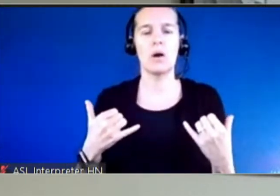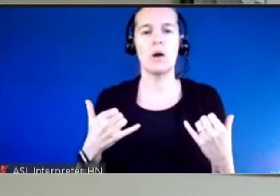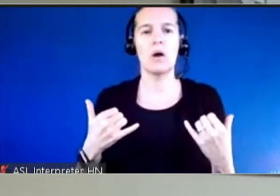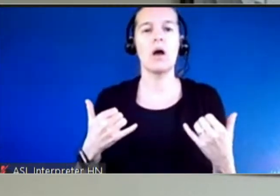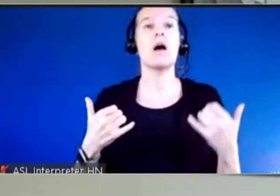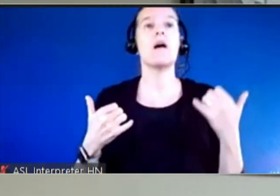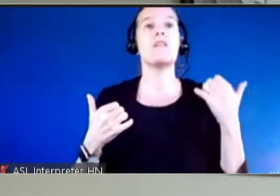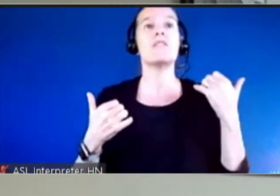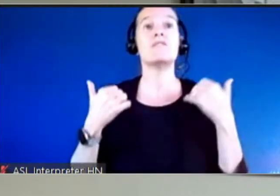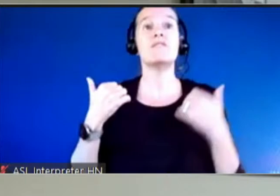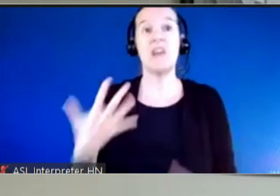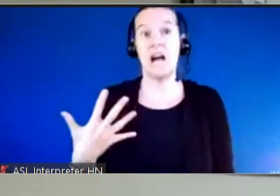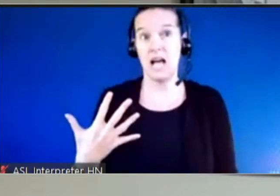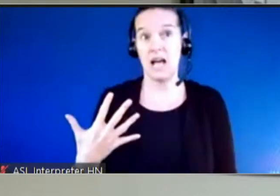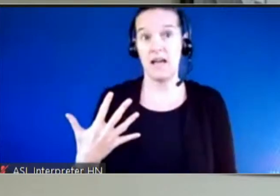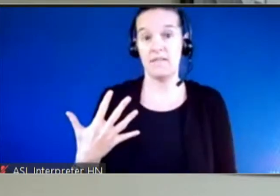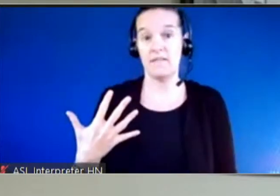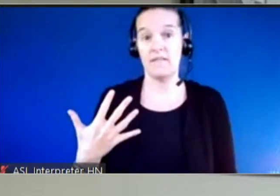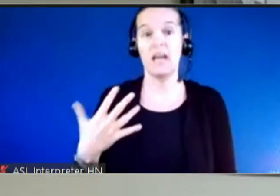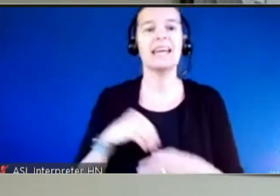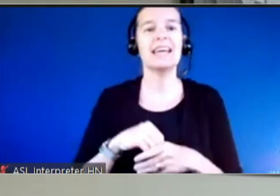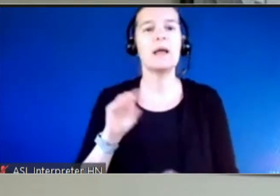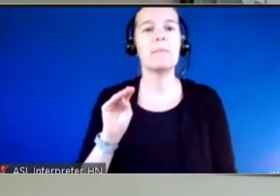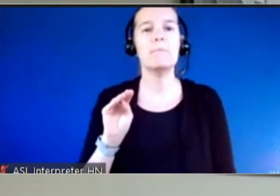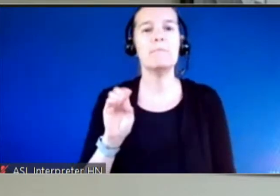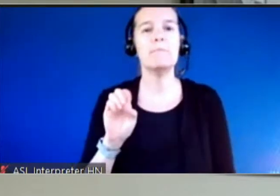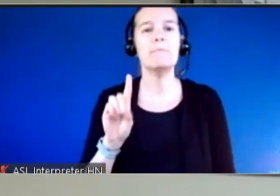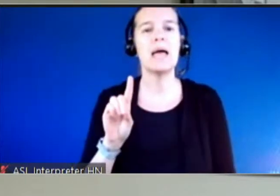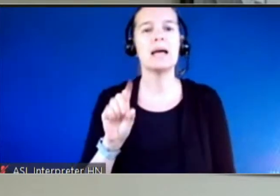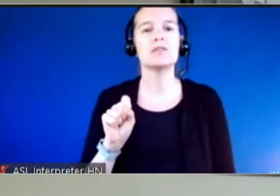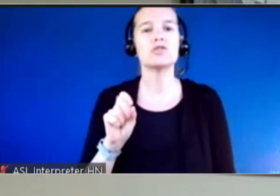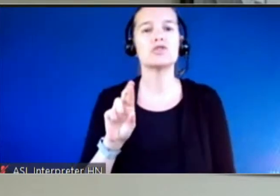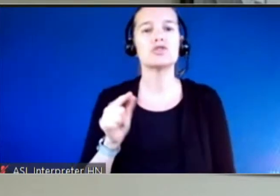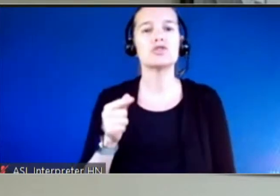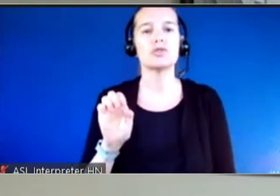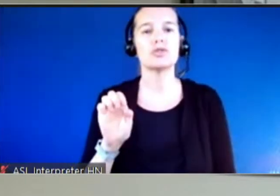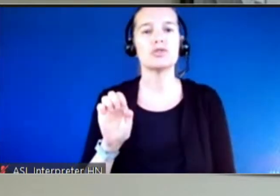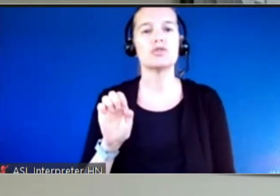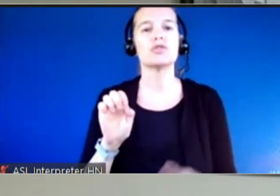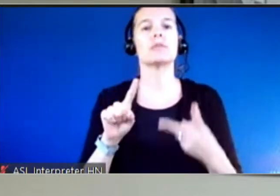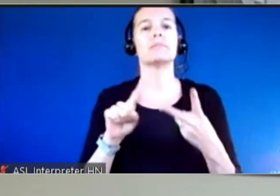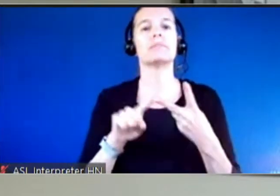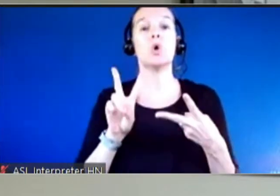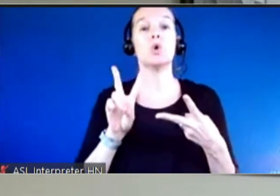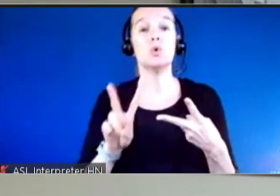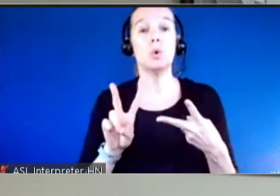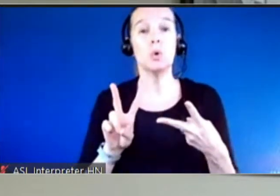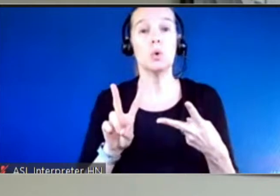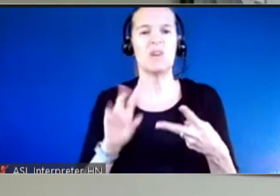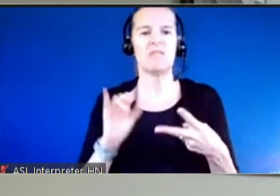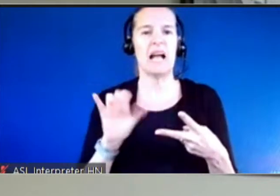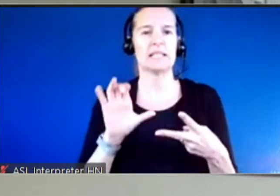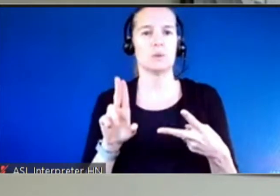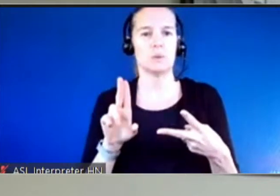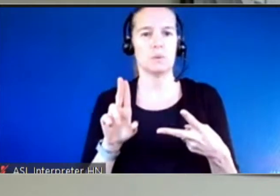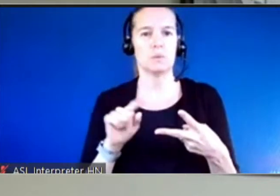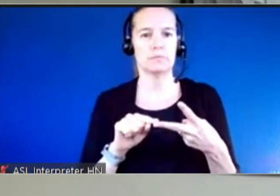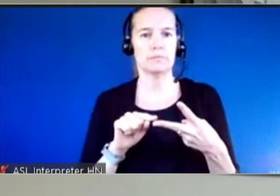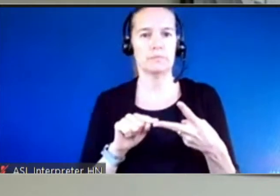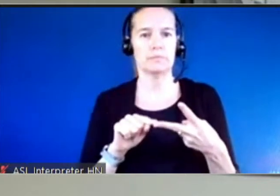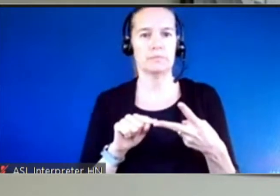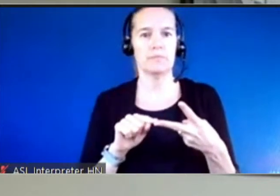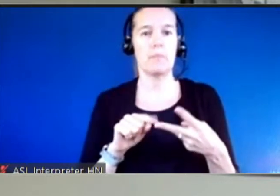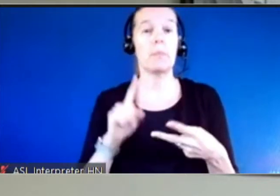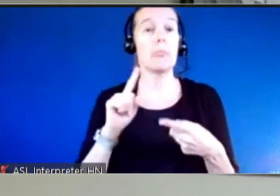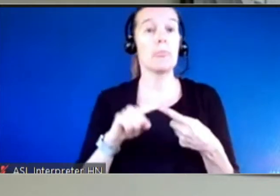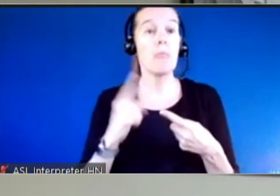5 in the med-surg, and there are 2 in the intensive care unit. One of the people we have in the